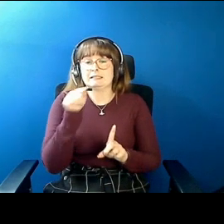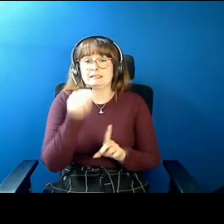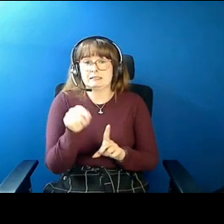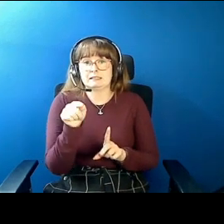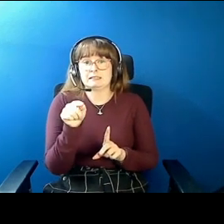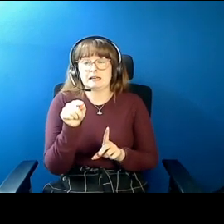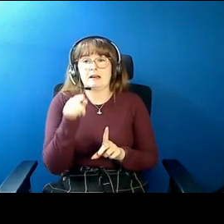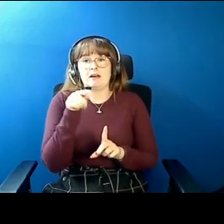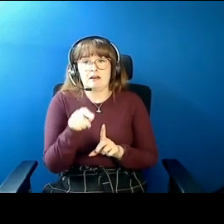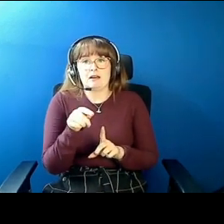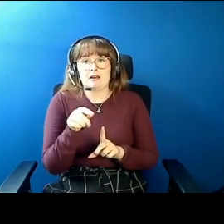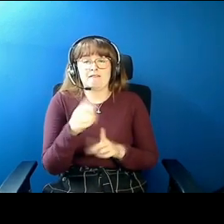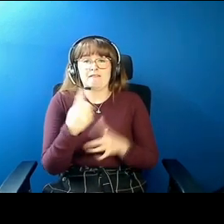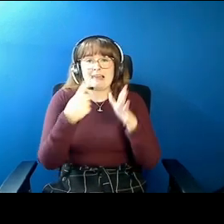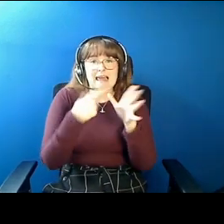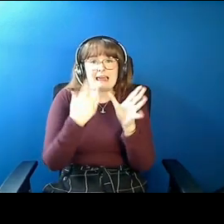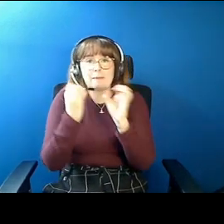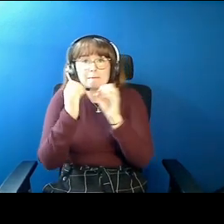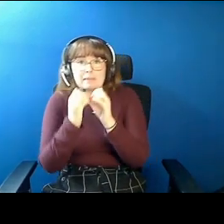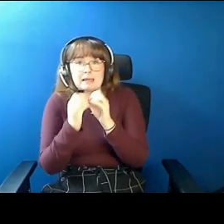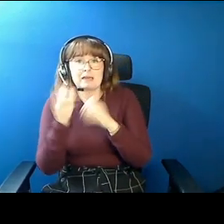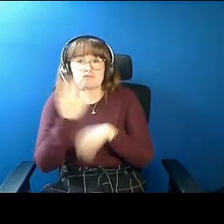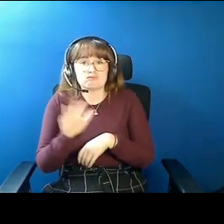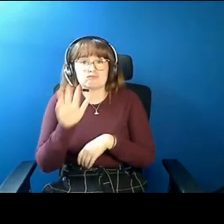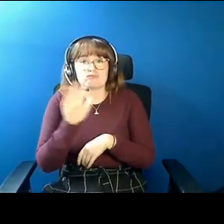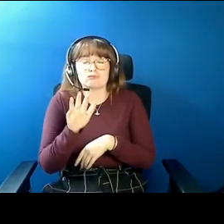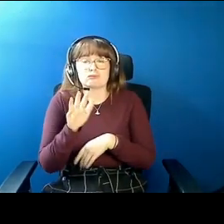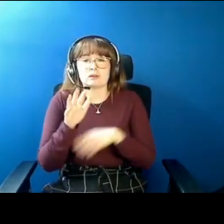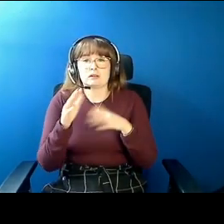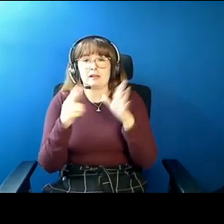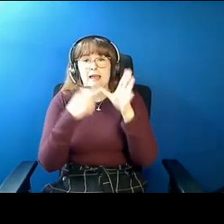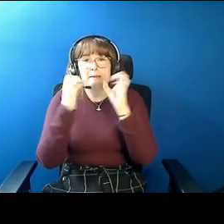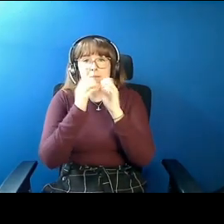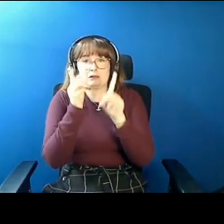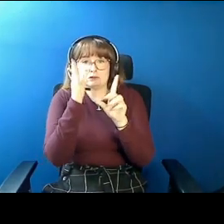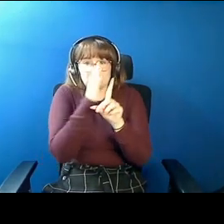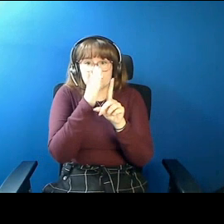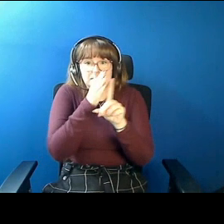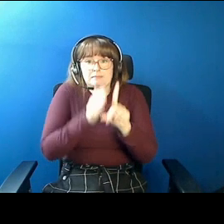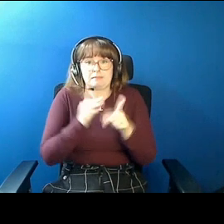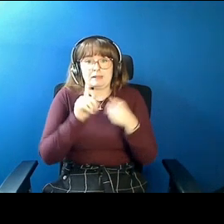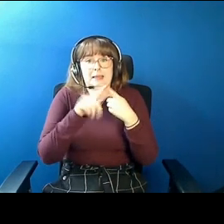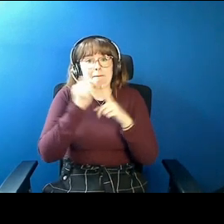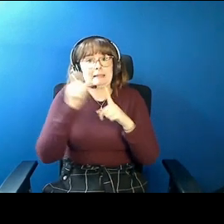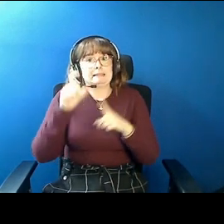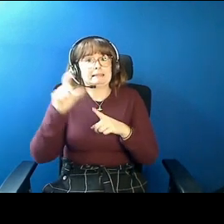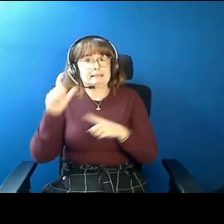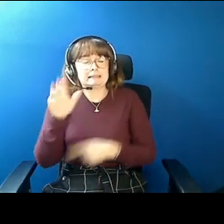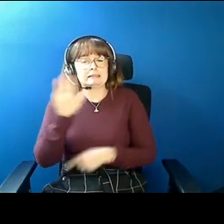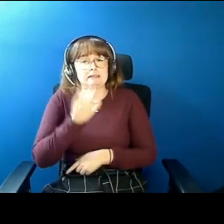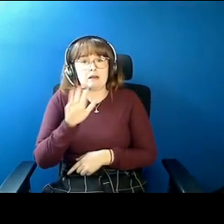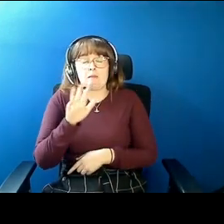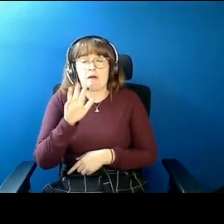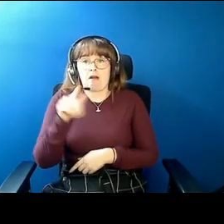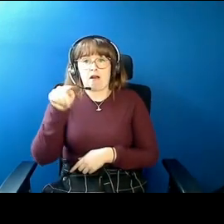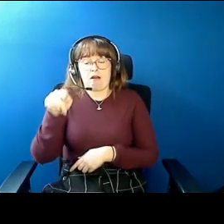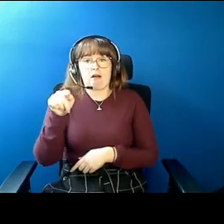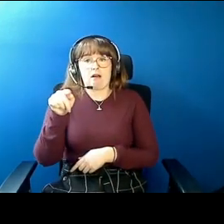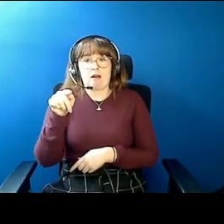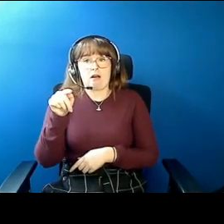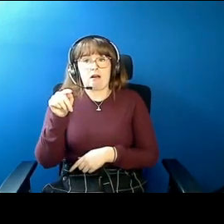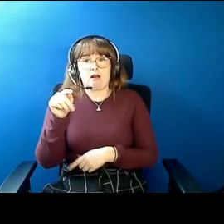smattering of A's and B's. There's a reasonable chunk of EPC Cs, but then there's this long tail of quite a lot of